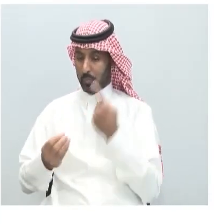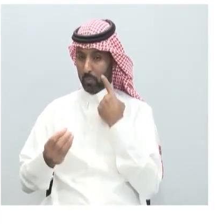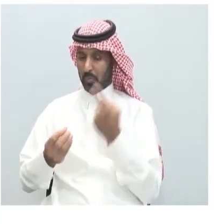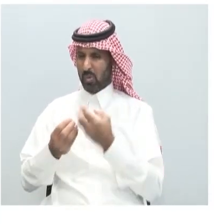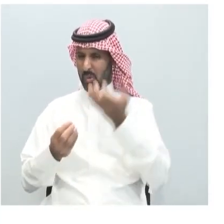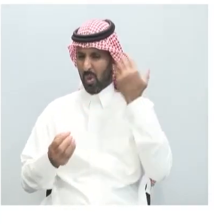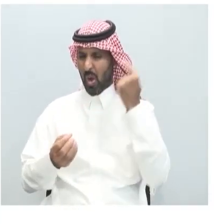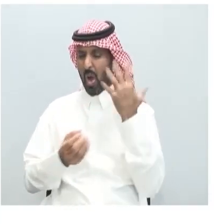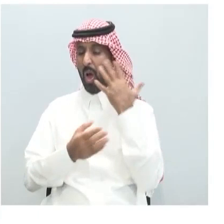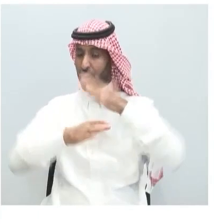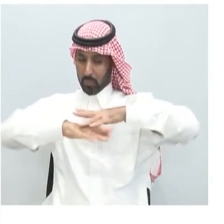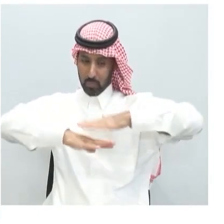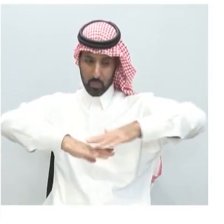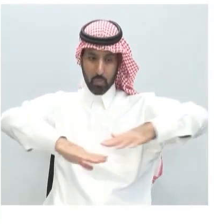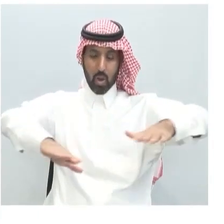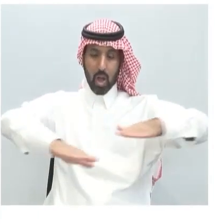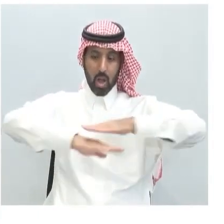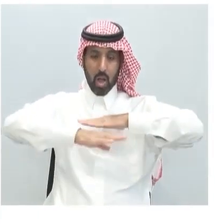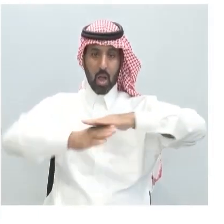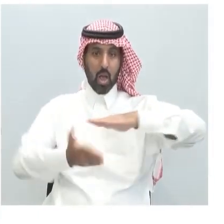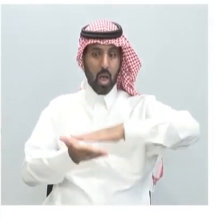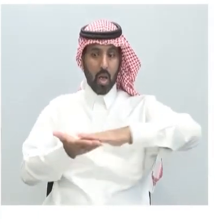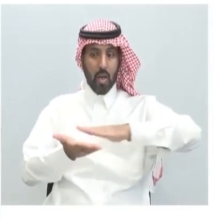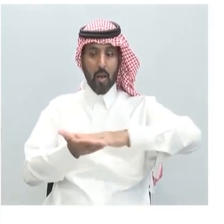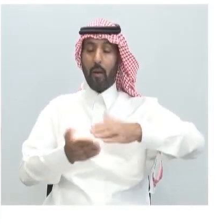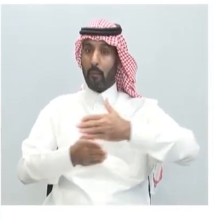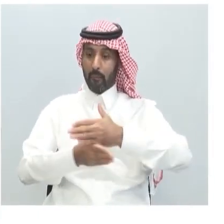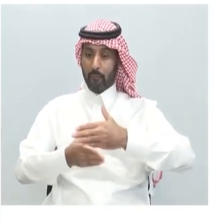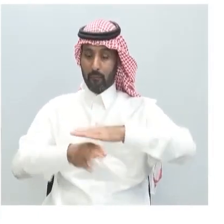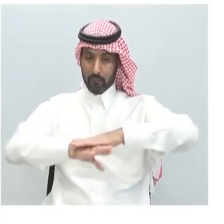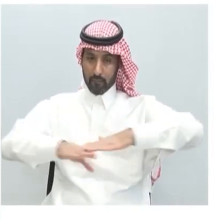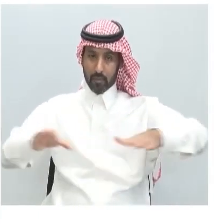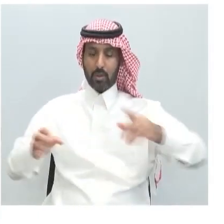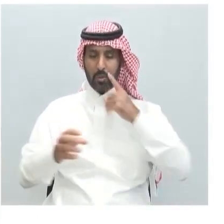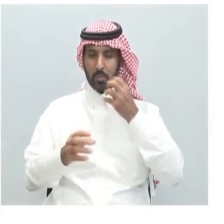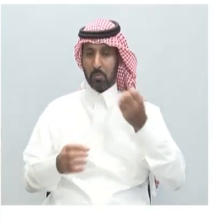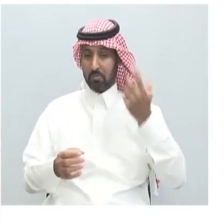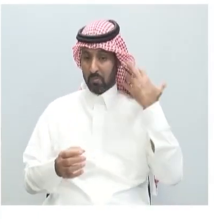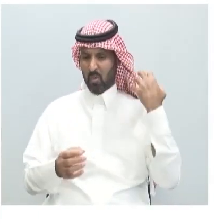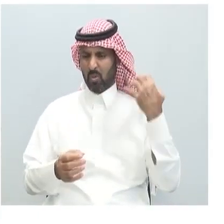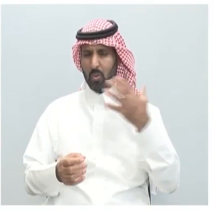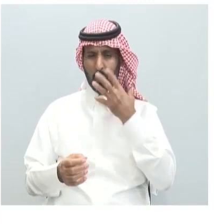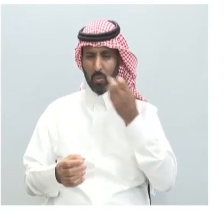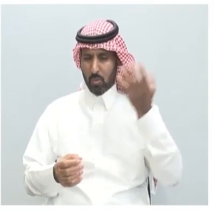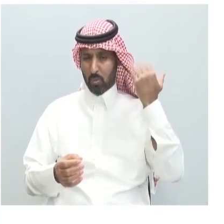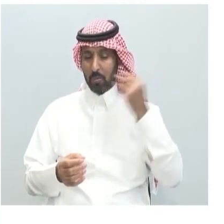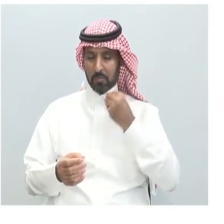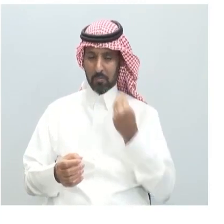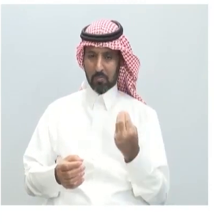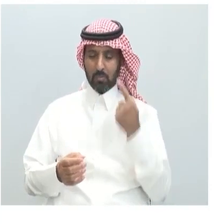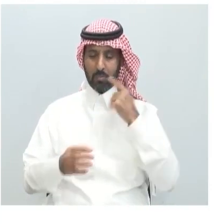old floors. So the correct order here is, very good, it has beautiful old